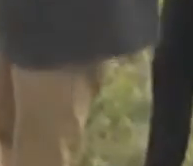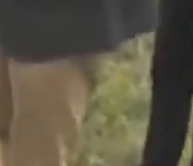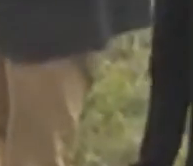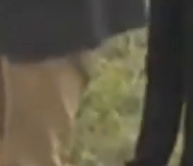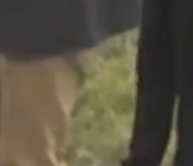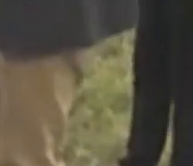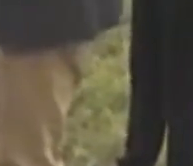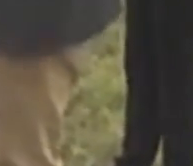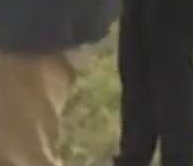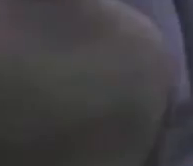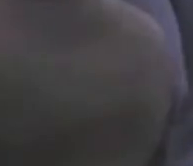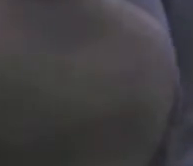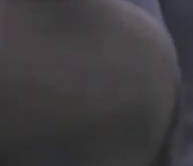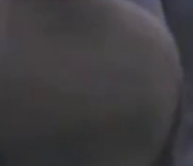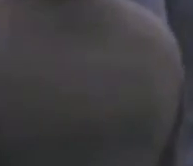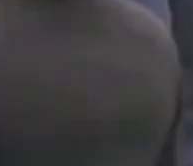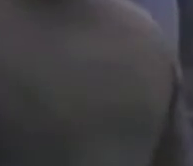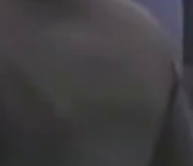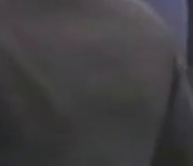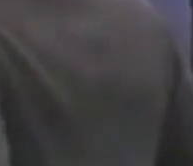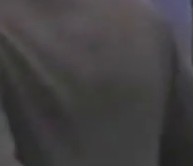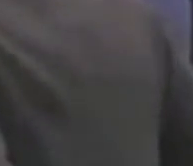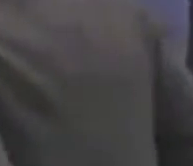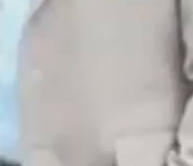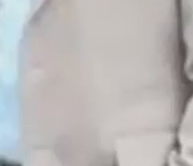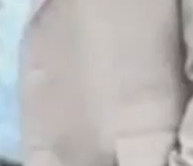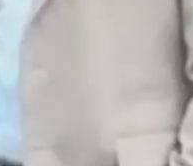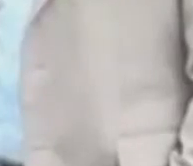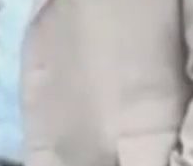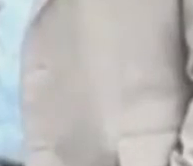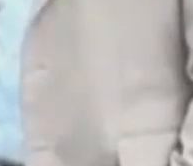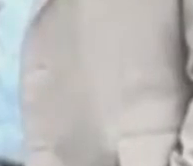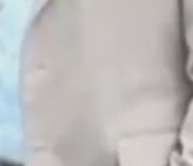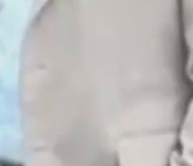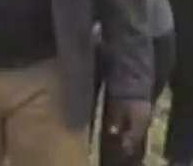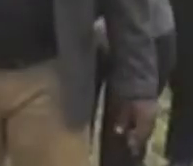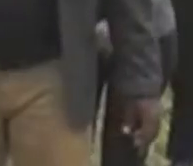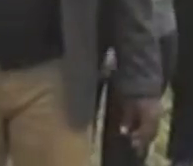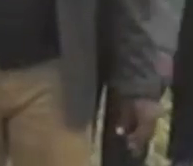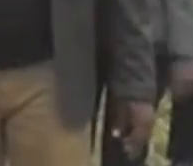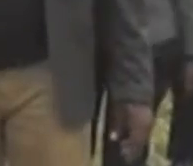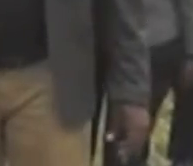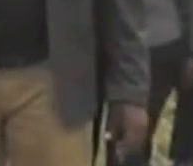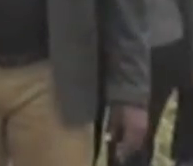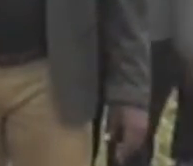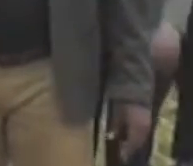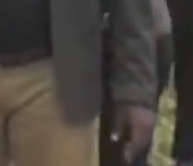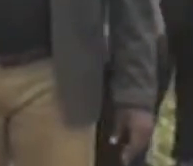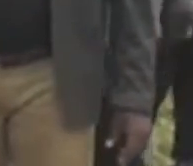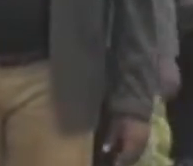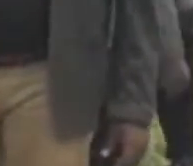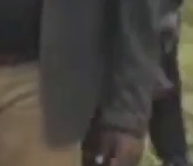And also tonight, is it the end of the road for Kirinyaga County?